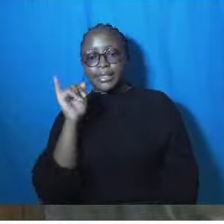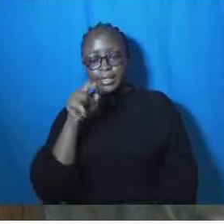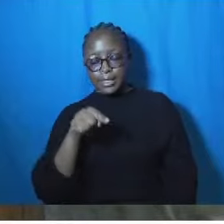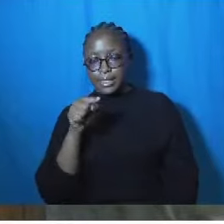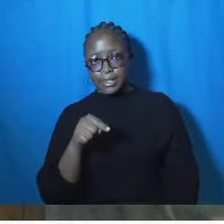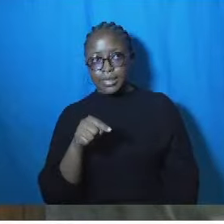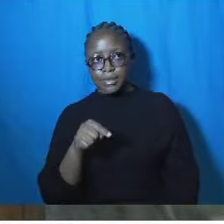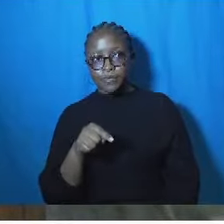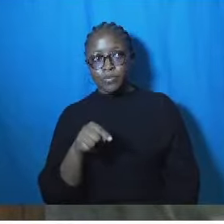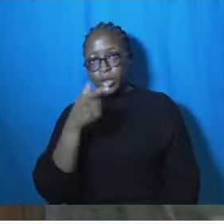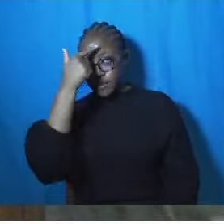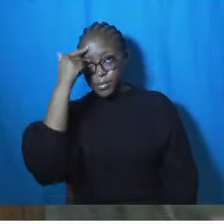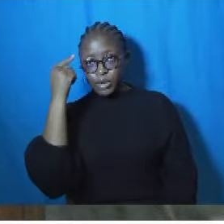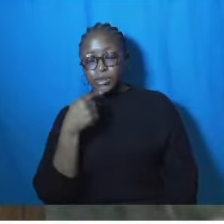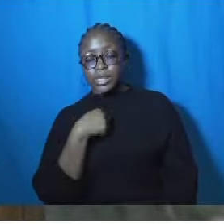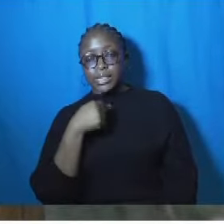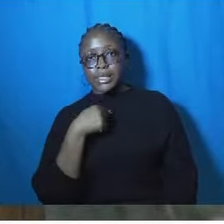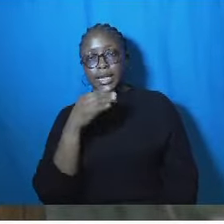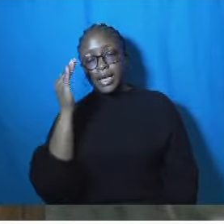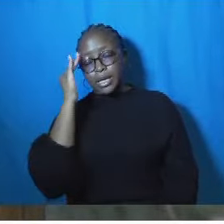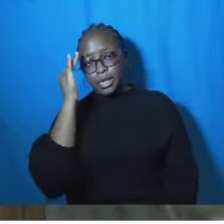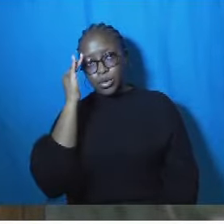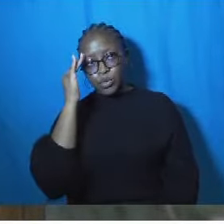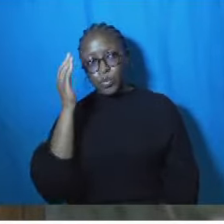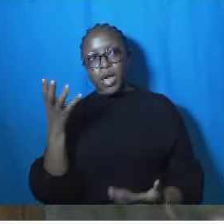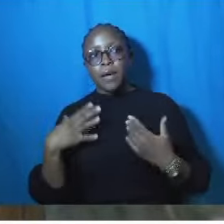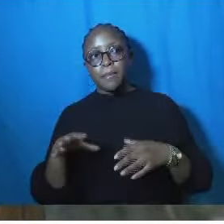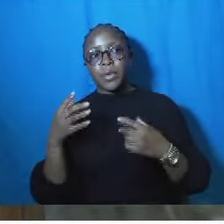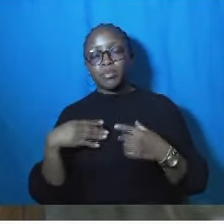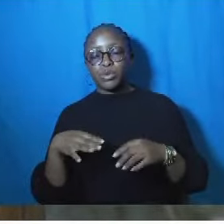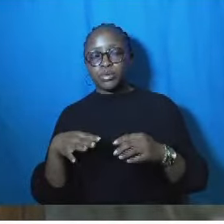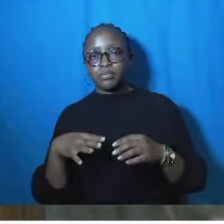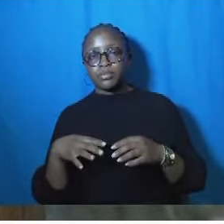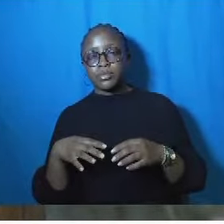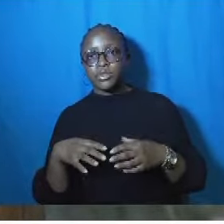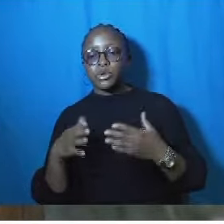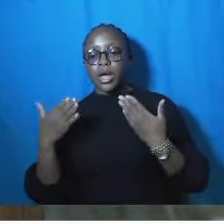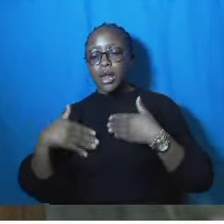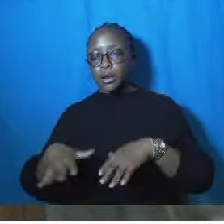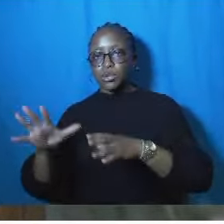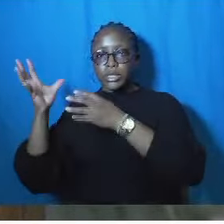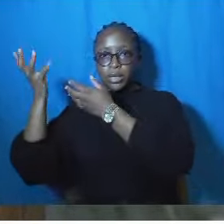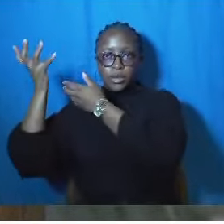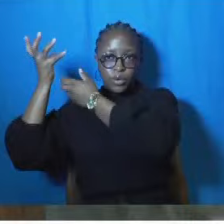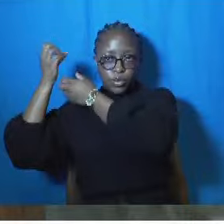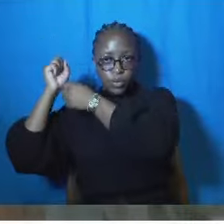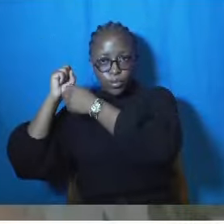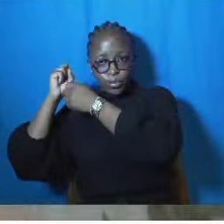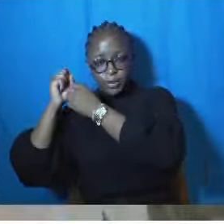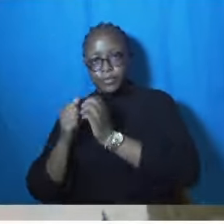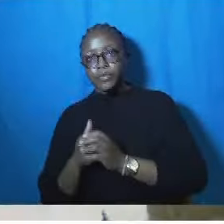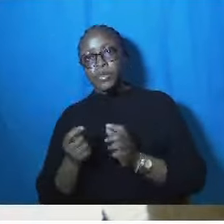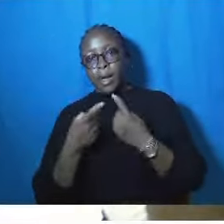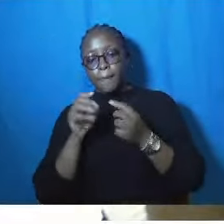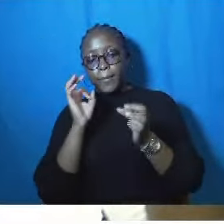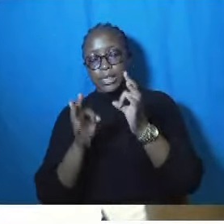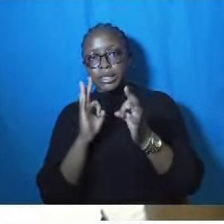and losing hope currently. But if we place our faith and trust in this God who changes